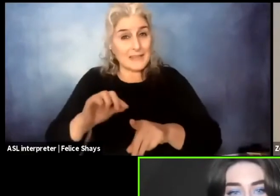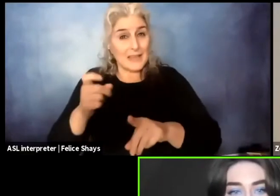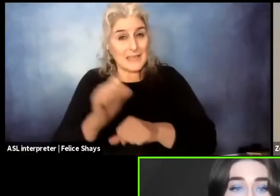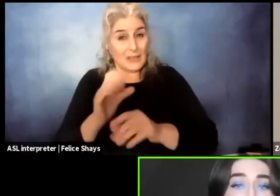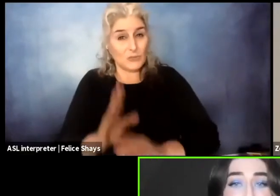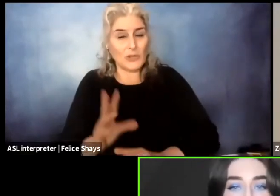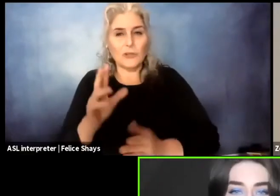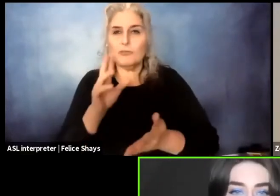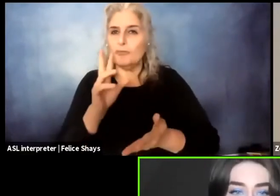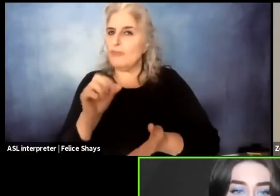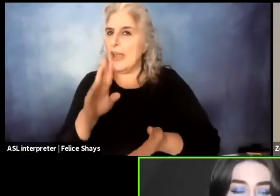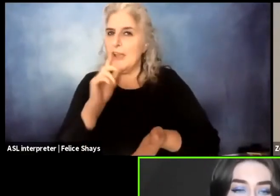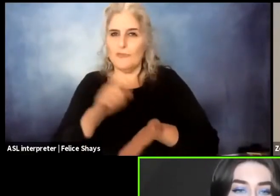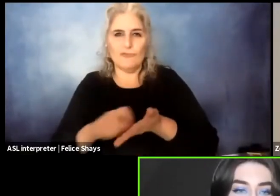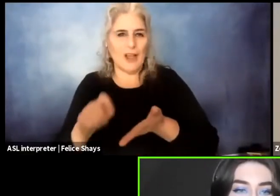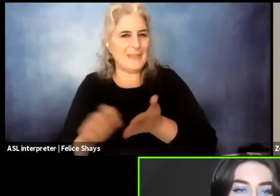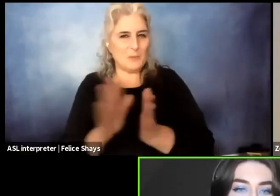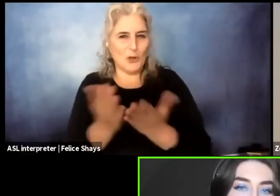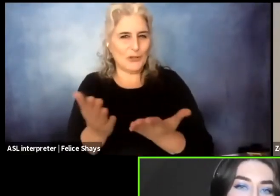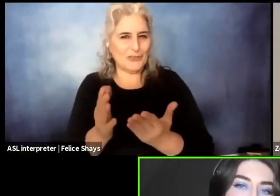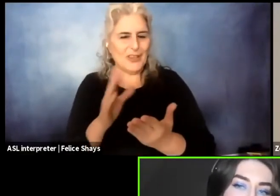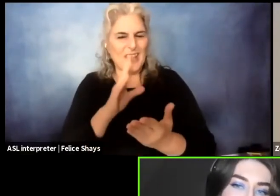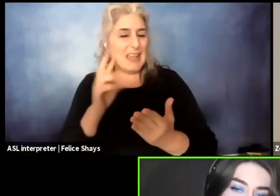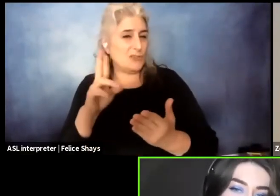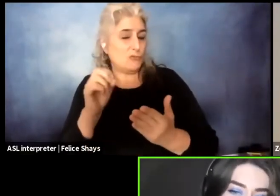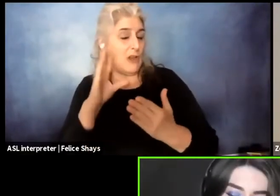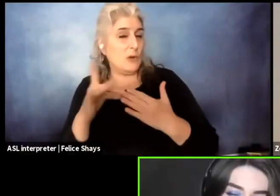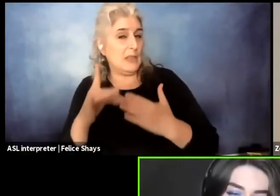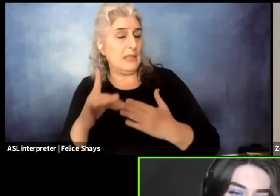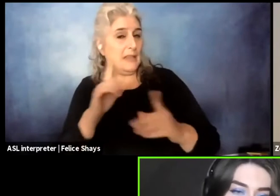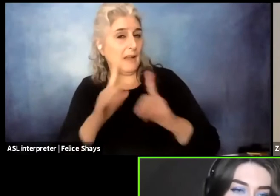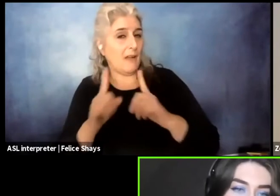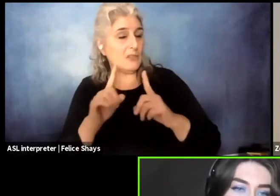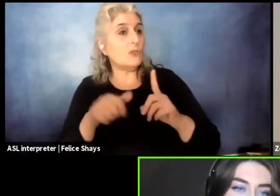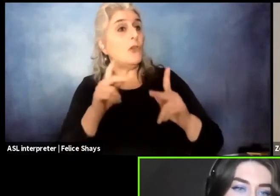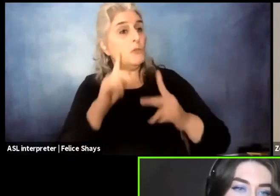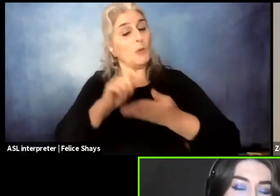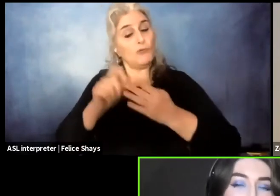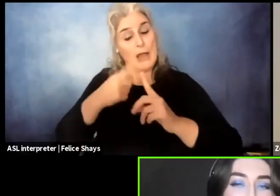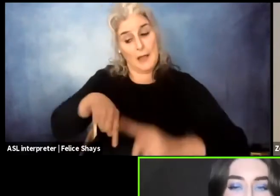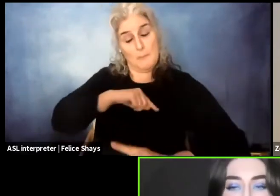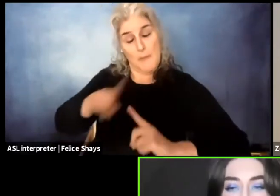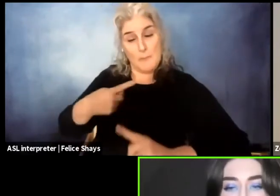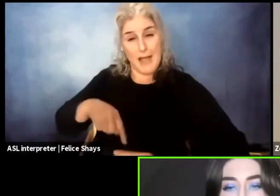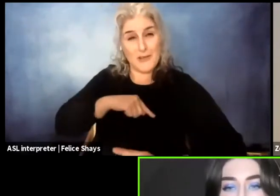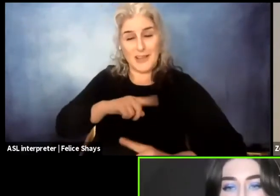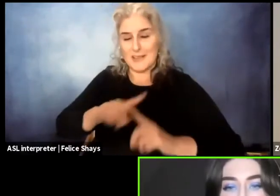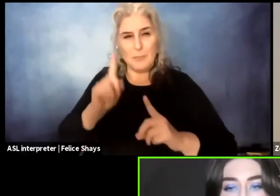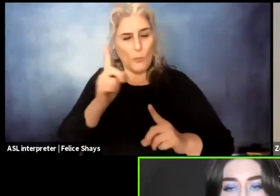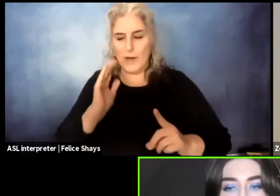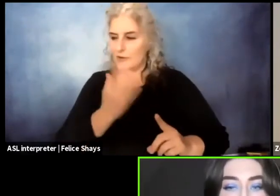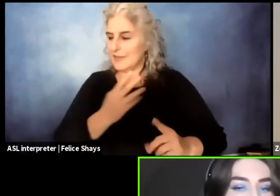we lead the conversation. And so when we're not leading those conversations, it's very easy for us to